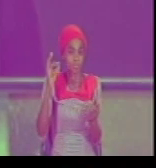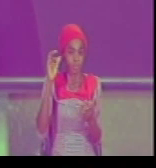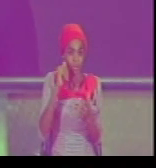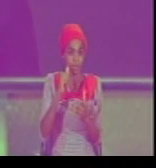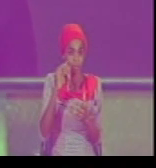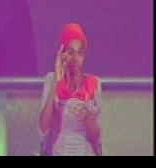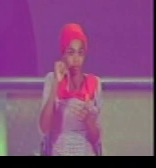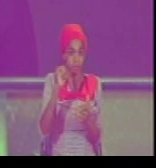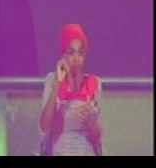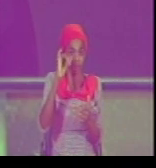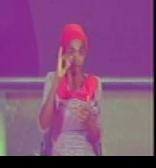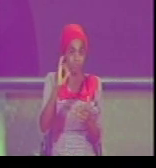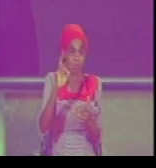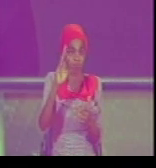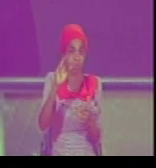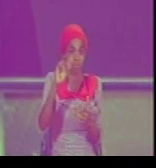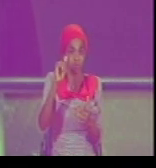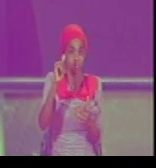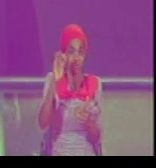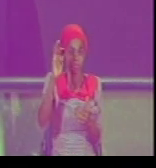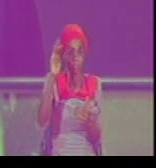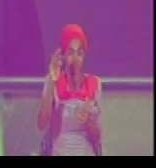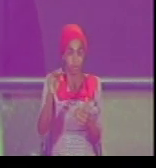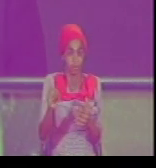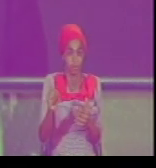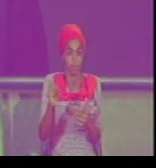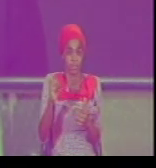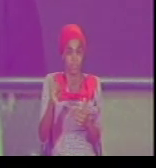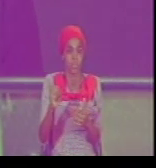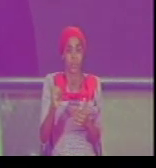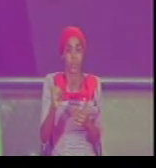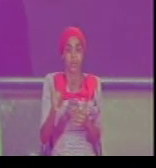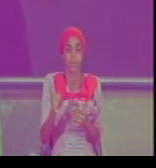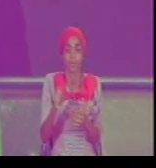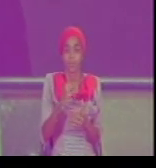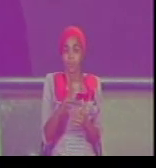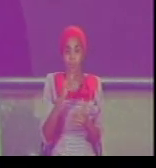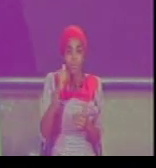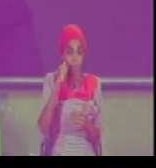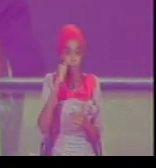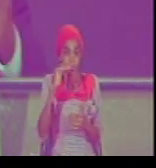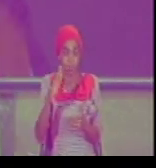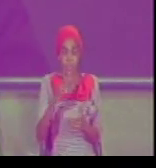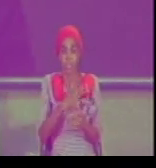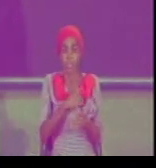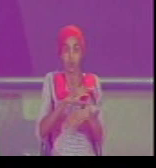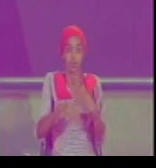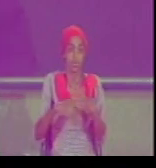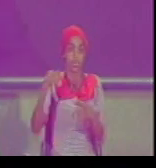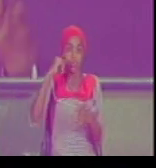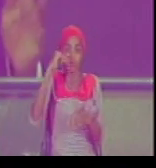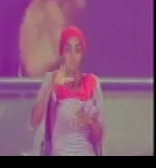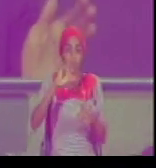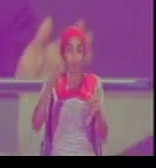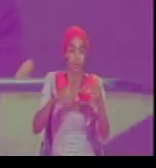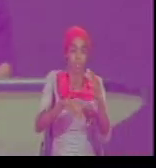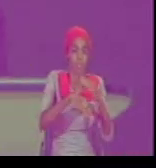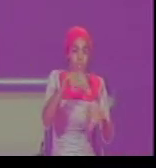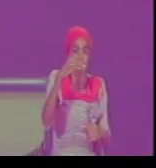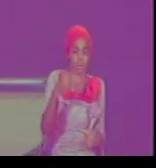and all the women went out after her, after the prophetess,